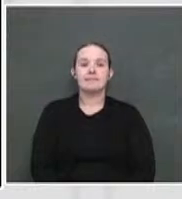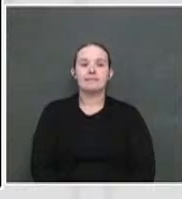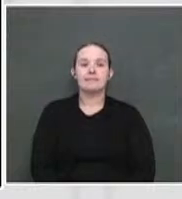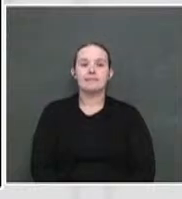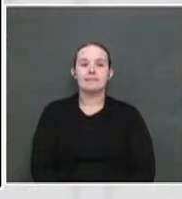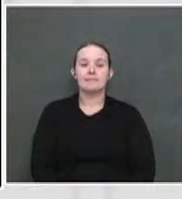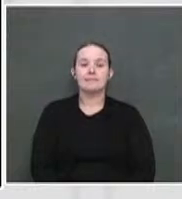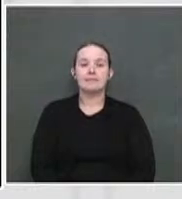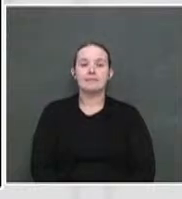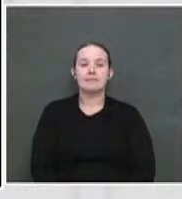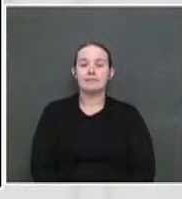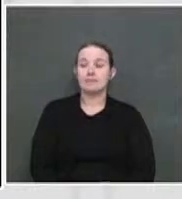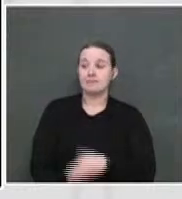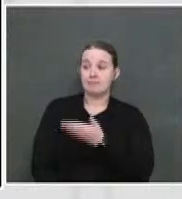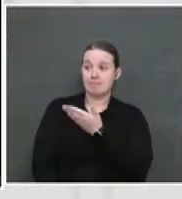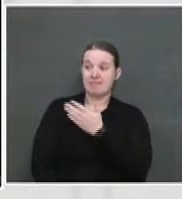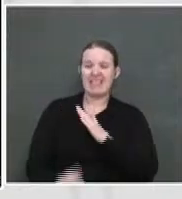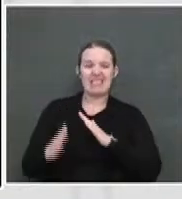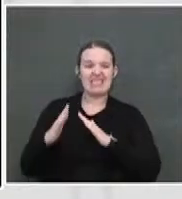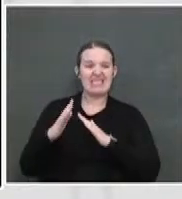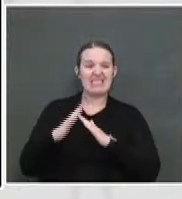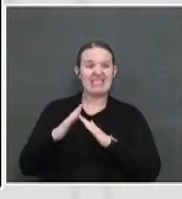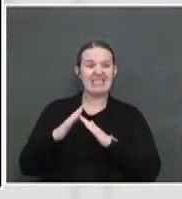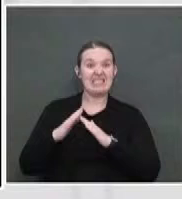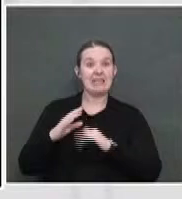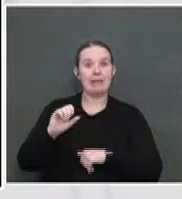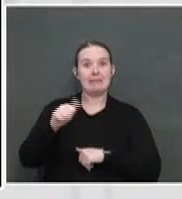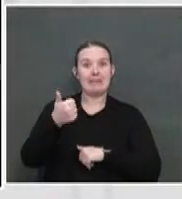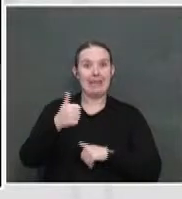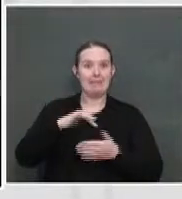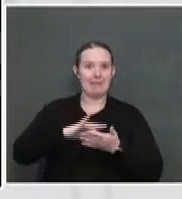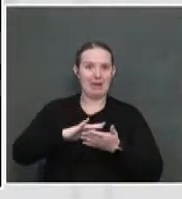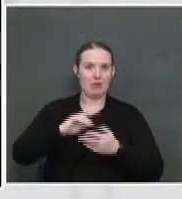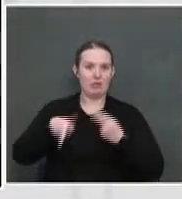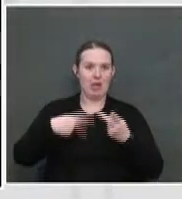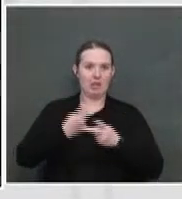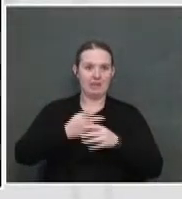This slide is top 10 medical call types for fiscal year 24.